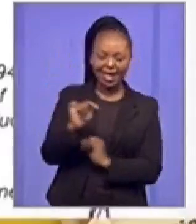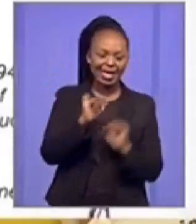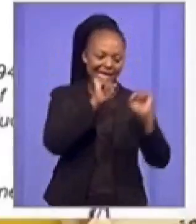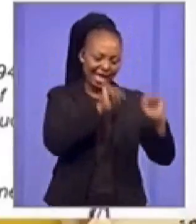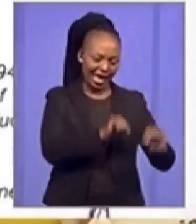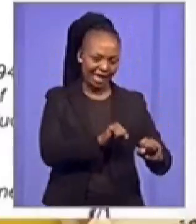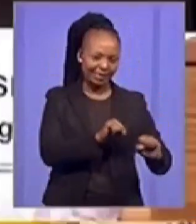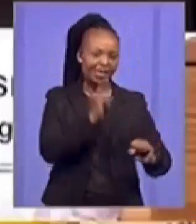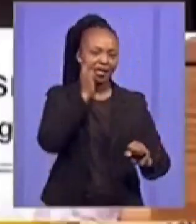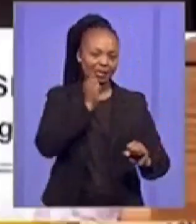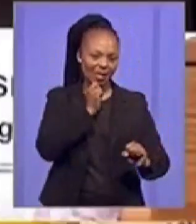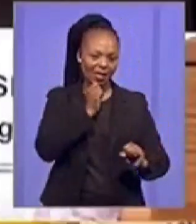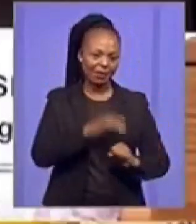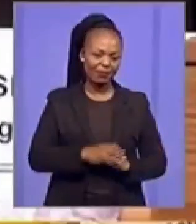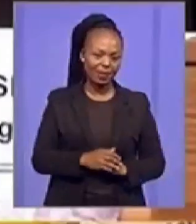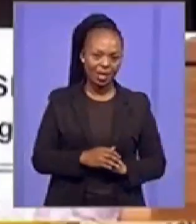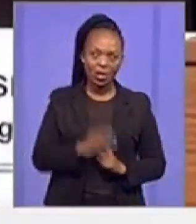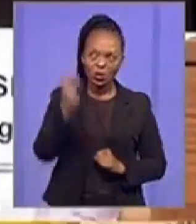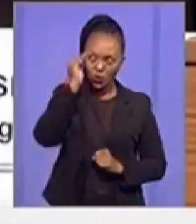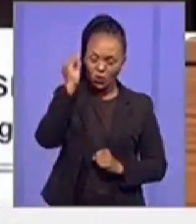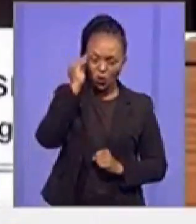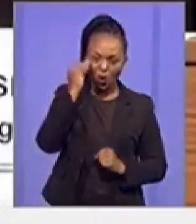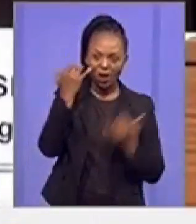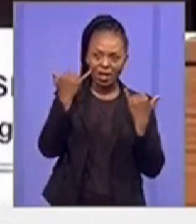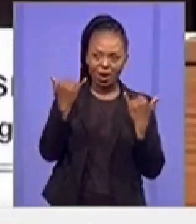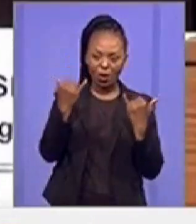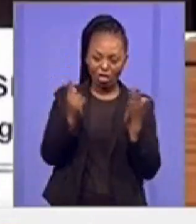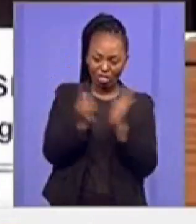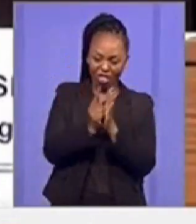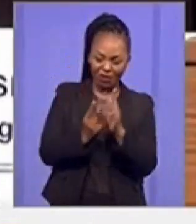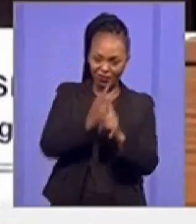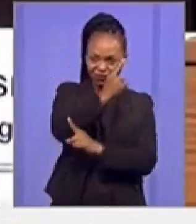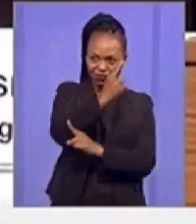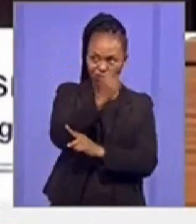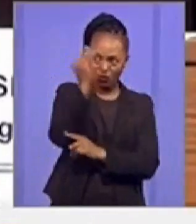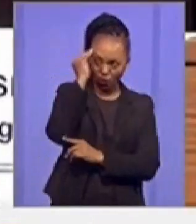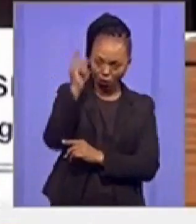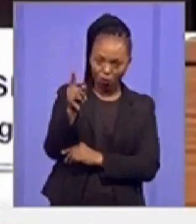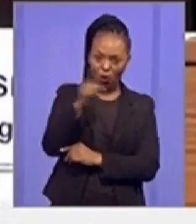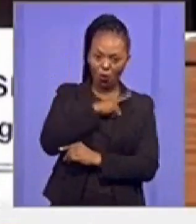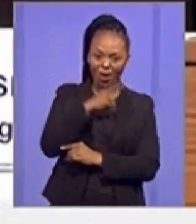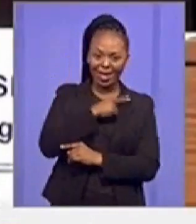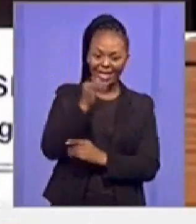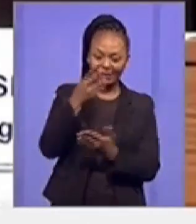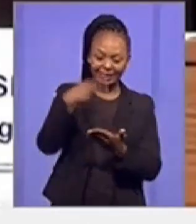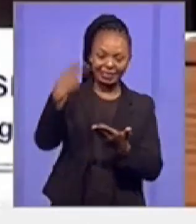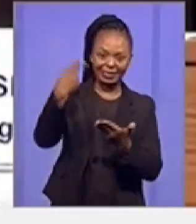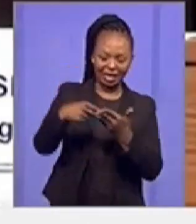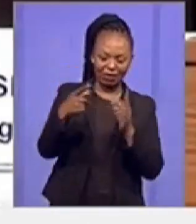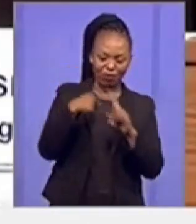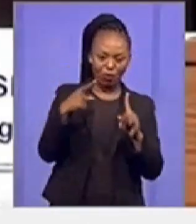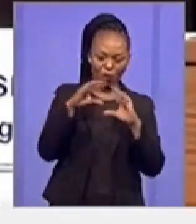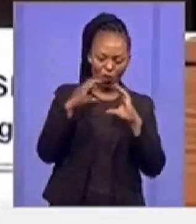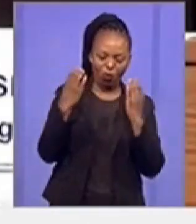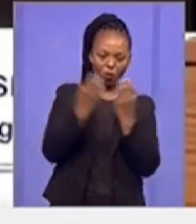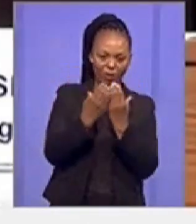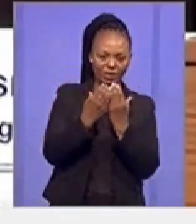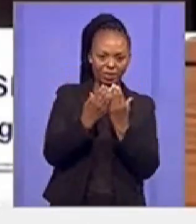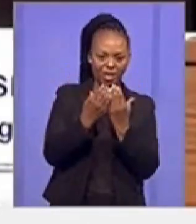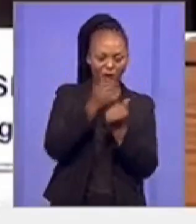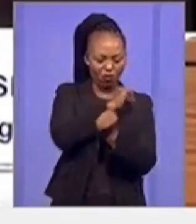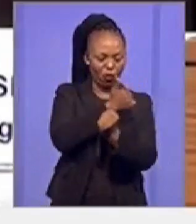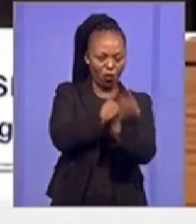sir. Do you know that that is illegal? You cannot do that. Once it has been signed by the Commissioner of Oaths, you